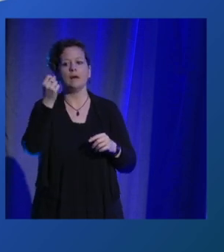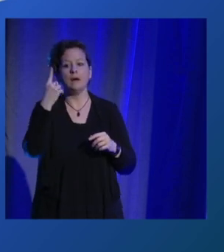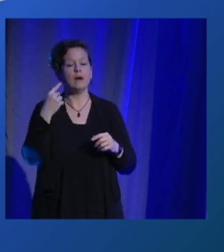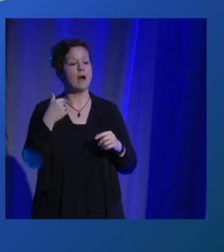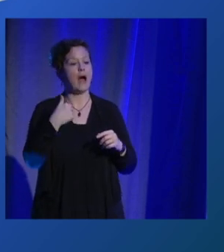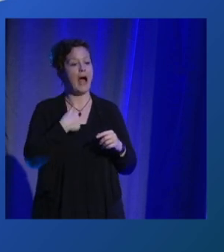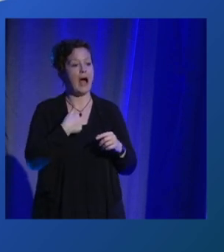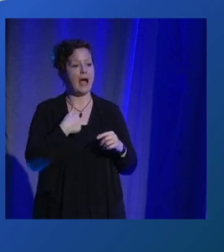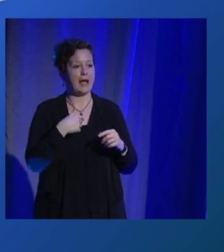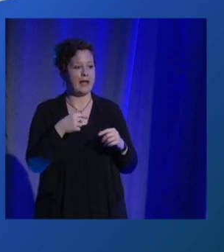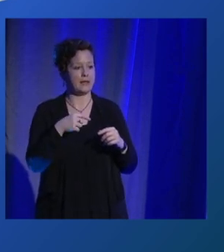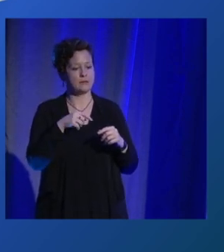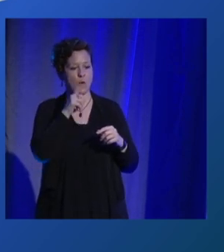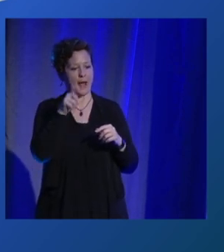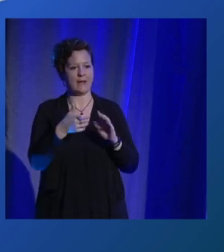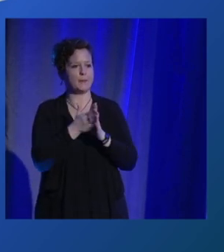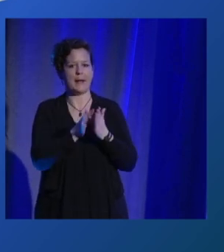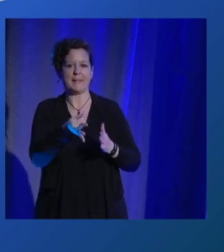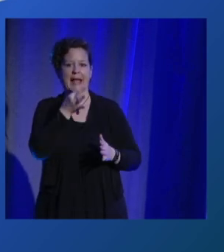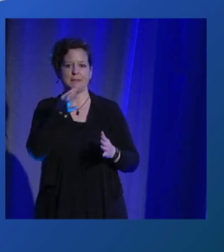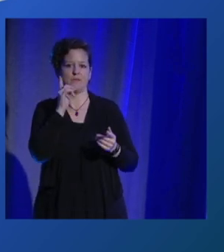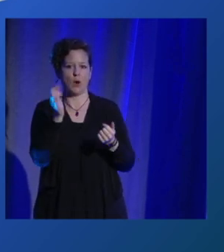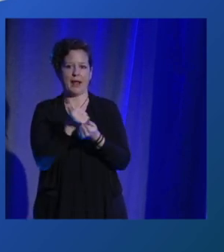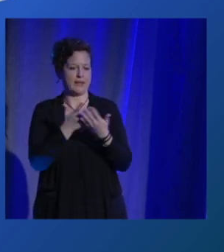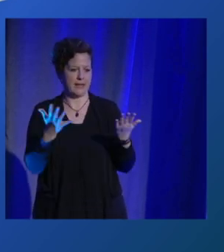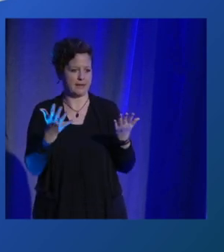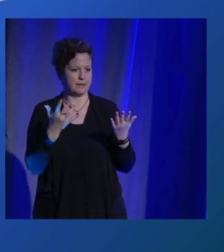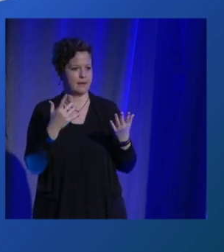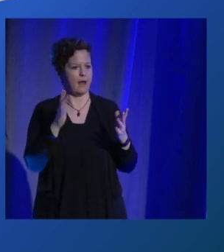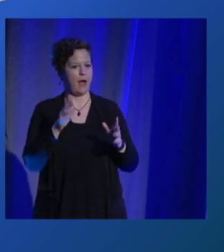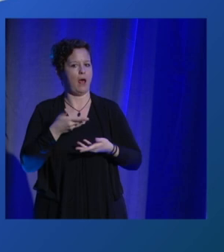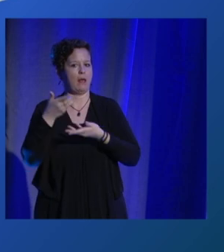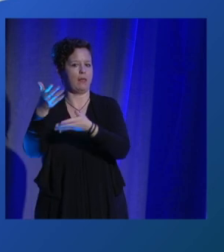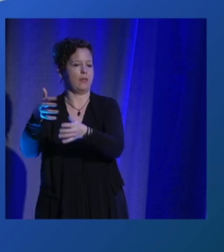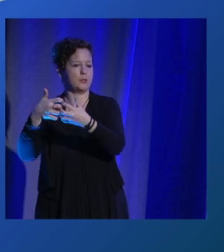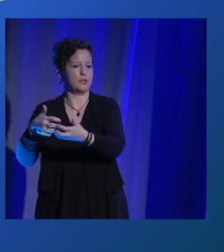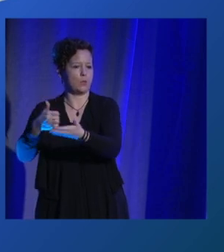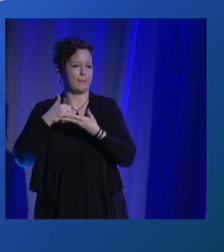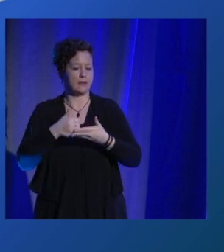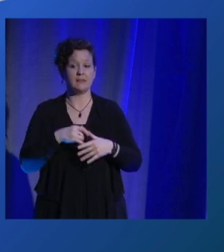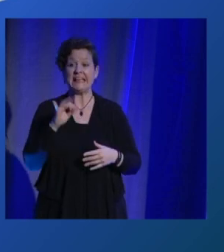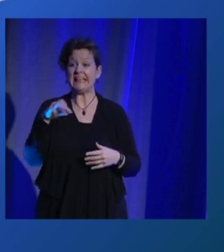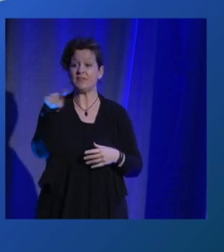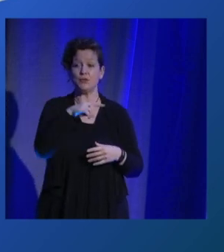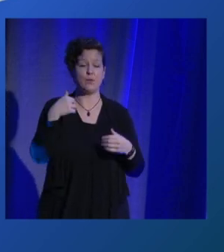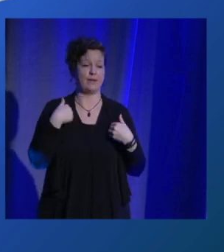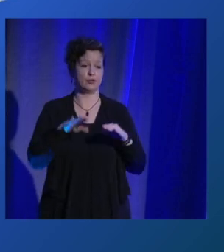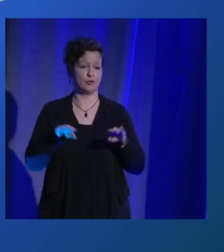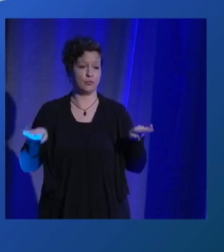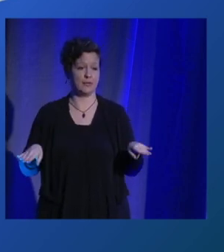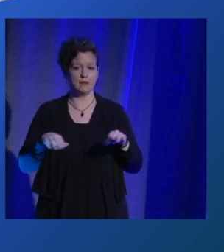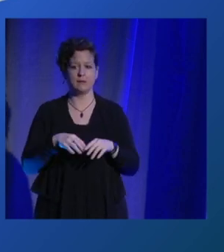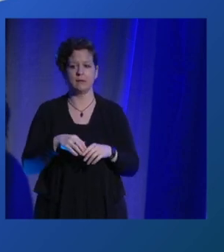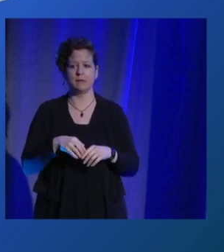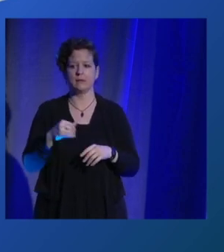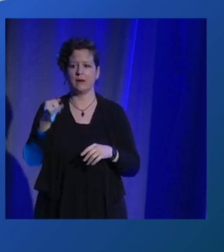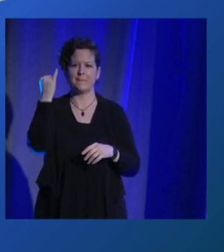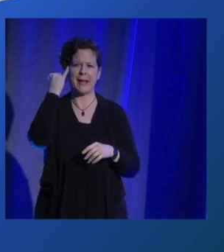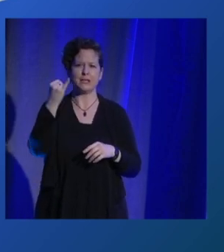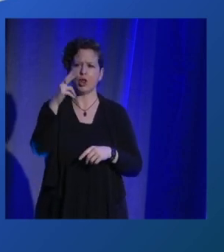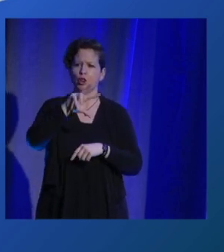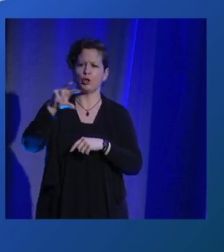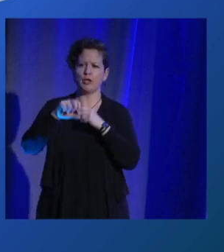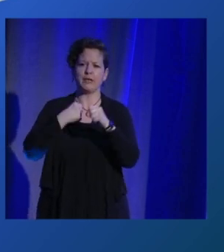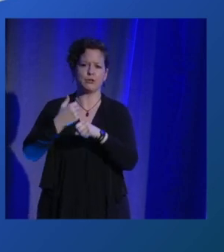that were not possible I have a higher order of functions now for any anybody who have children this thing about 30 years